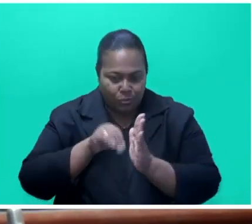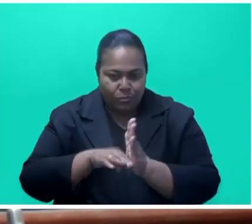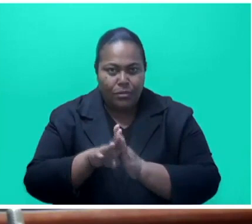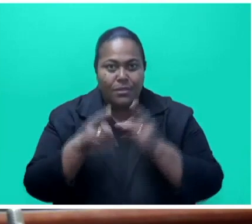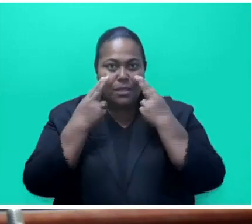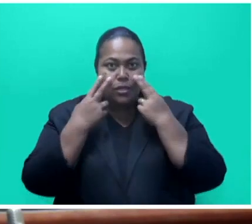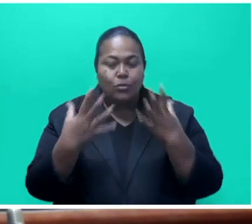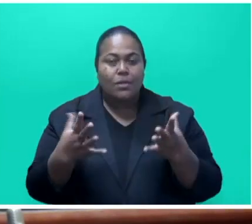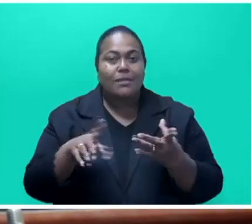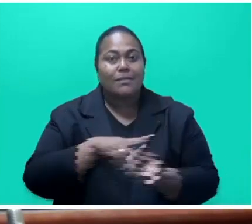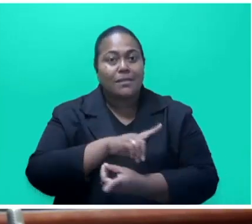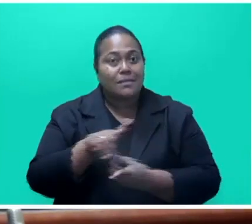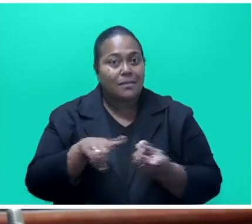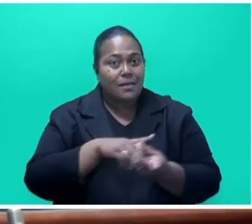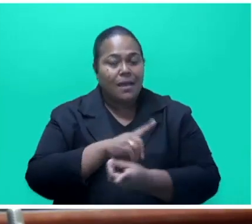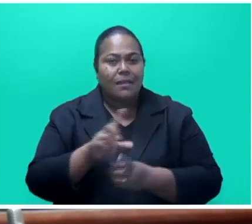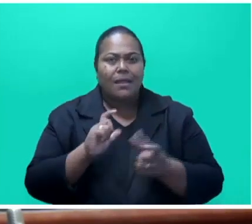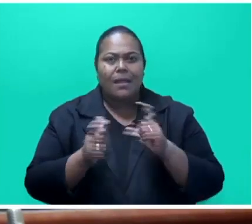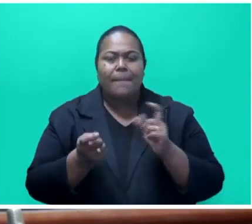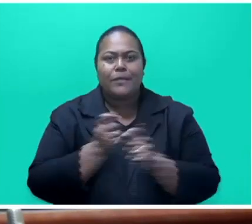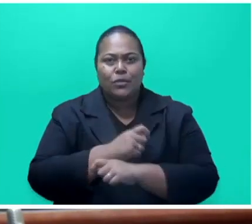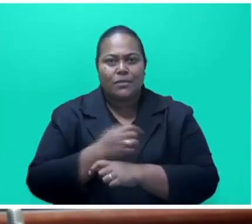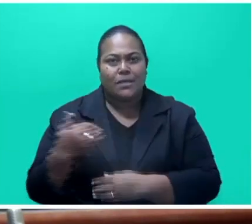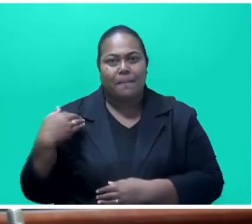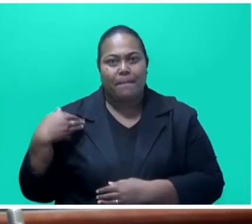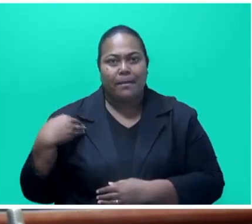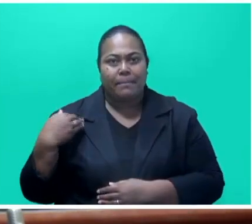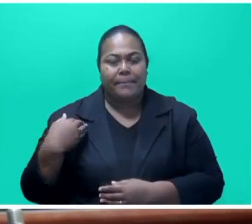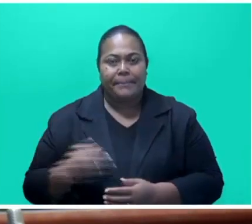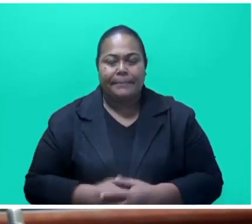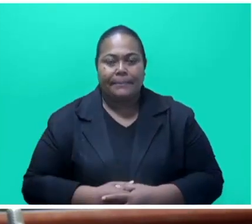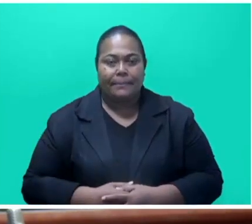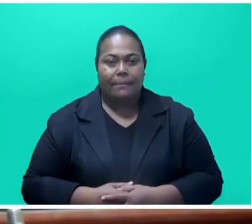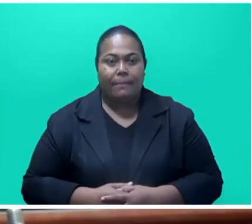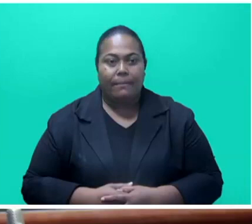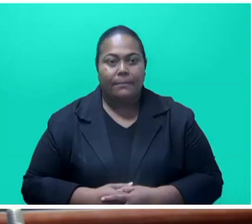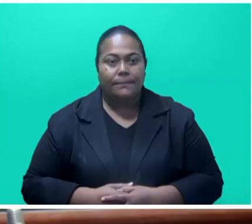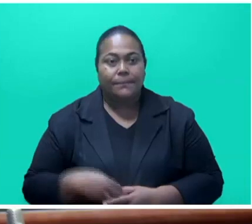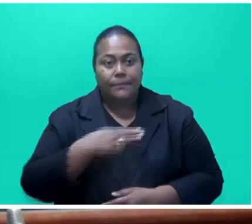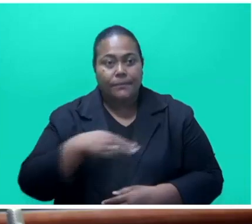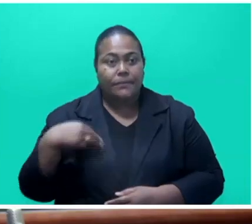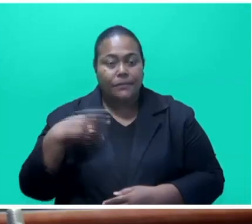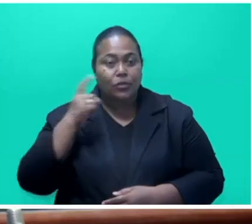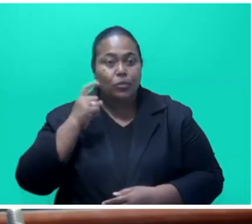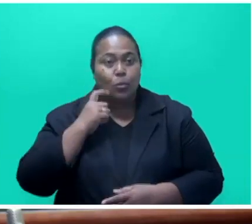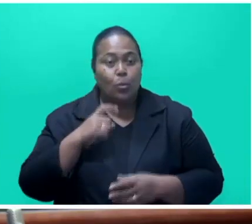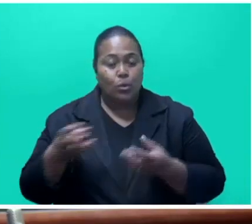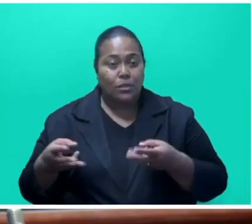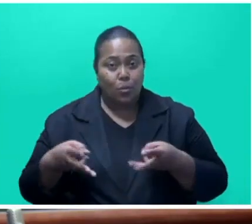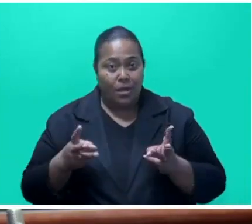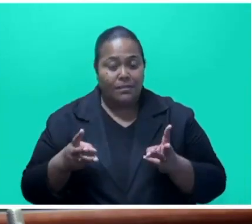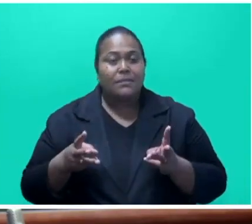disasters and climate change impacts. The Ministry of Waterways signed an